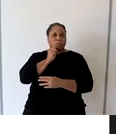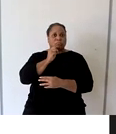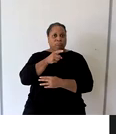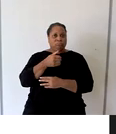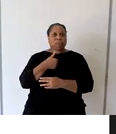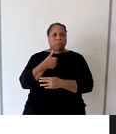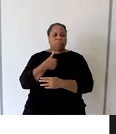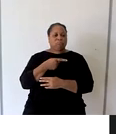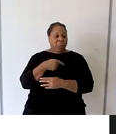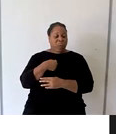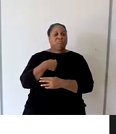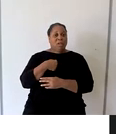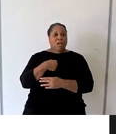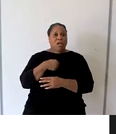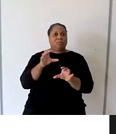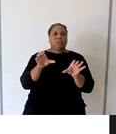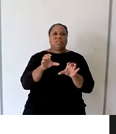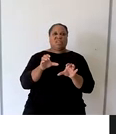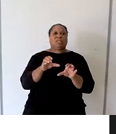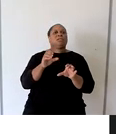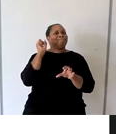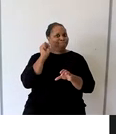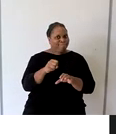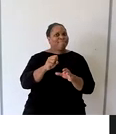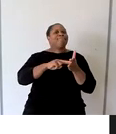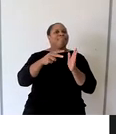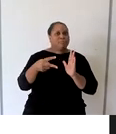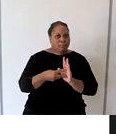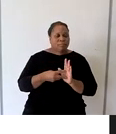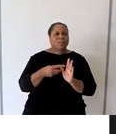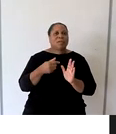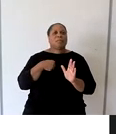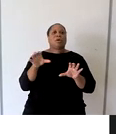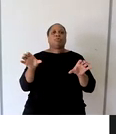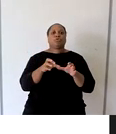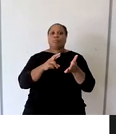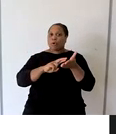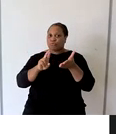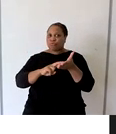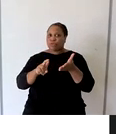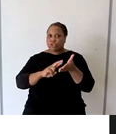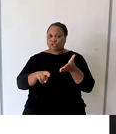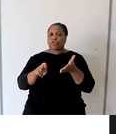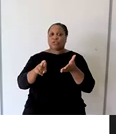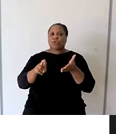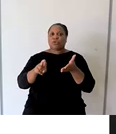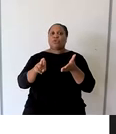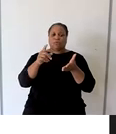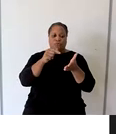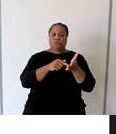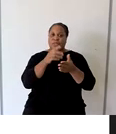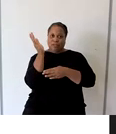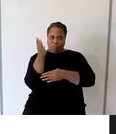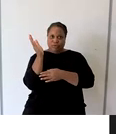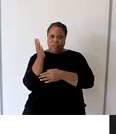you that I have done that absolutely deliberately. When I was doing my research for this presentation and